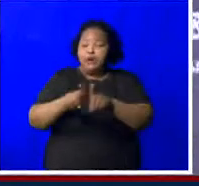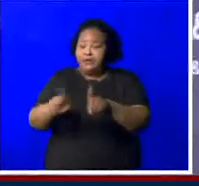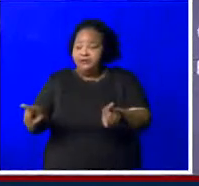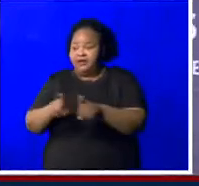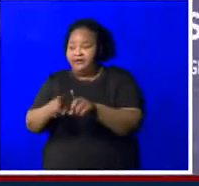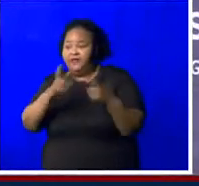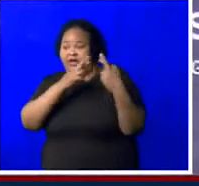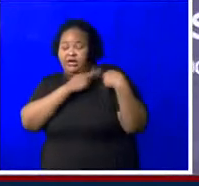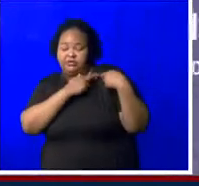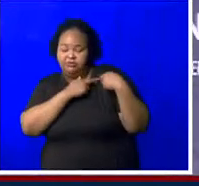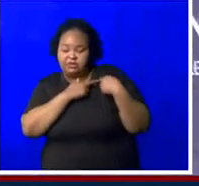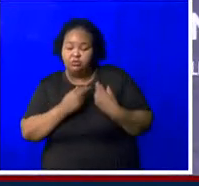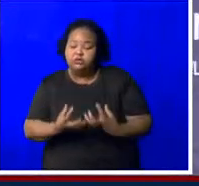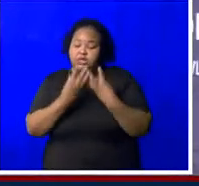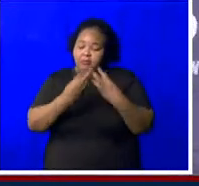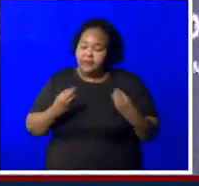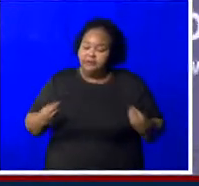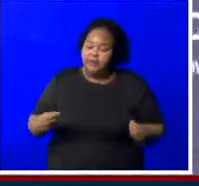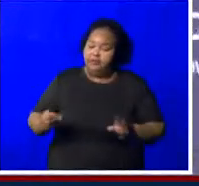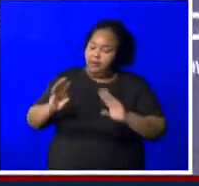technology, competency,